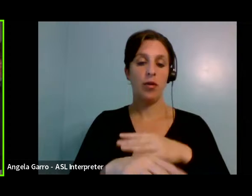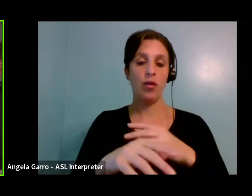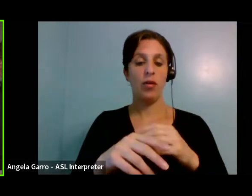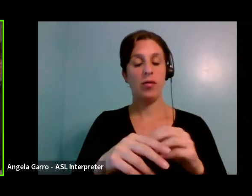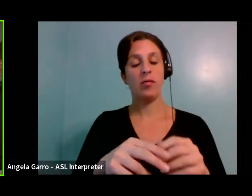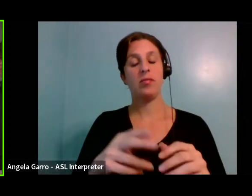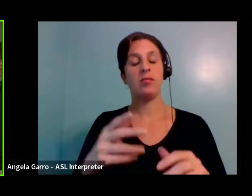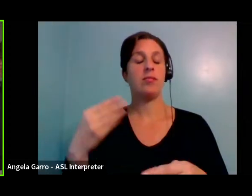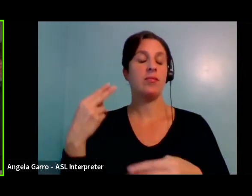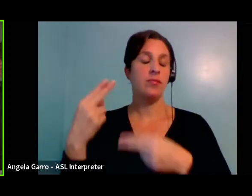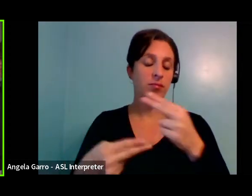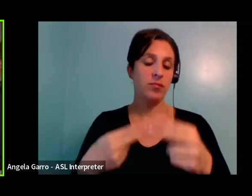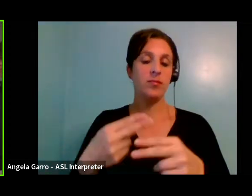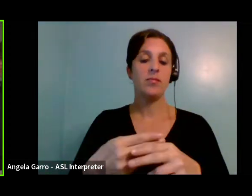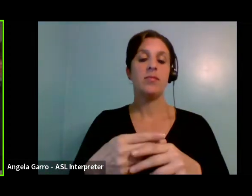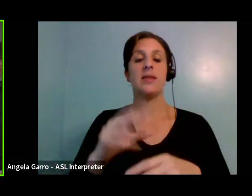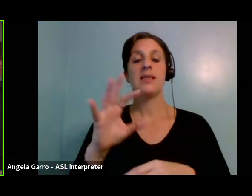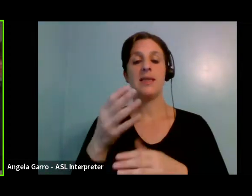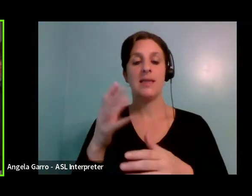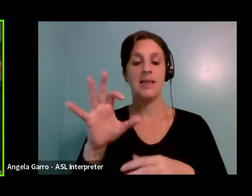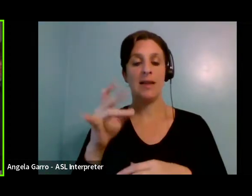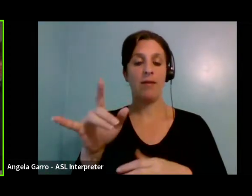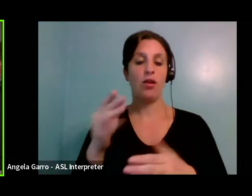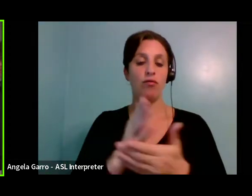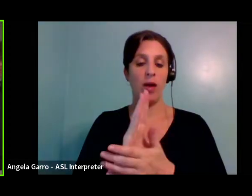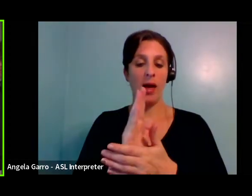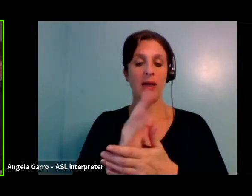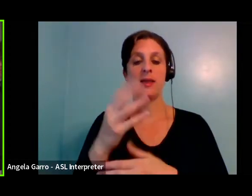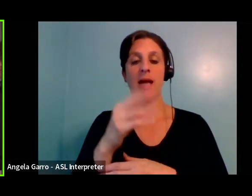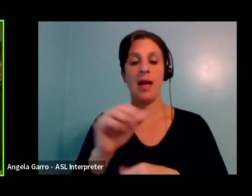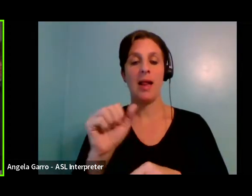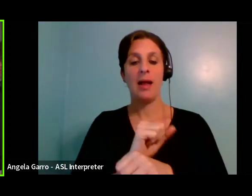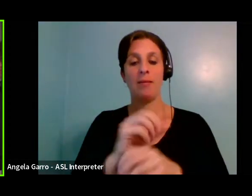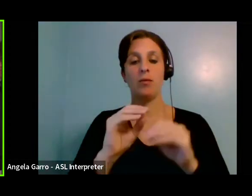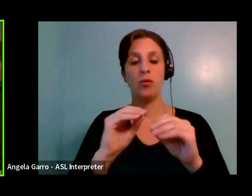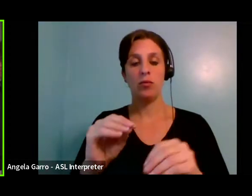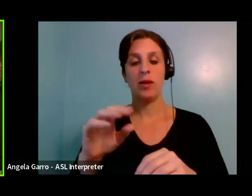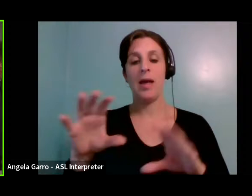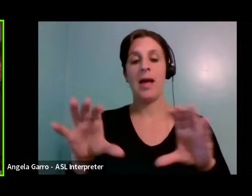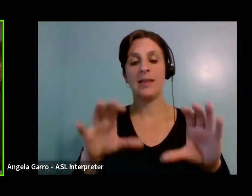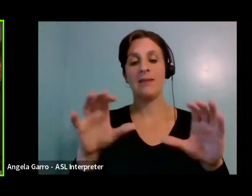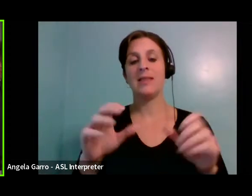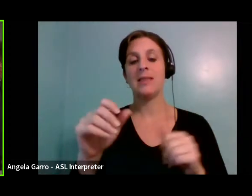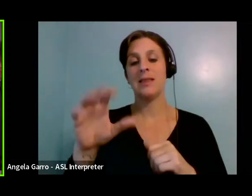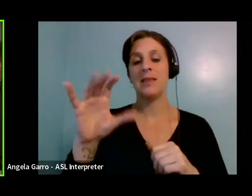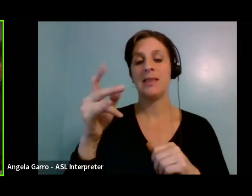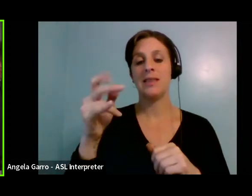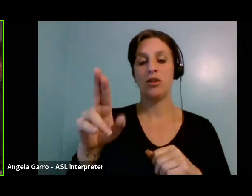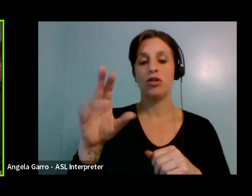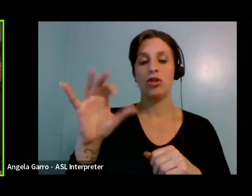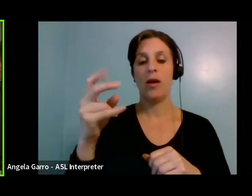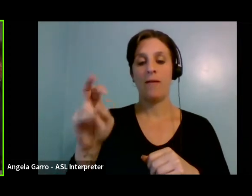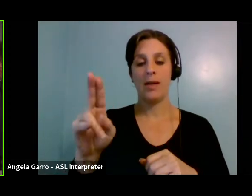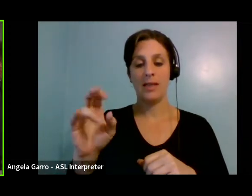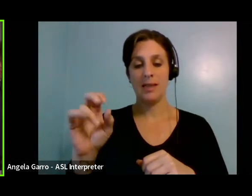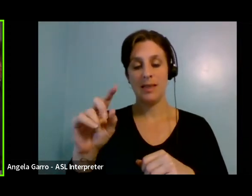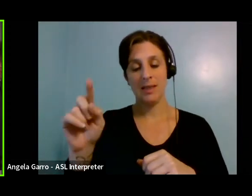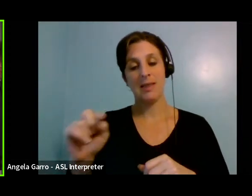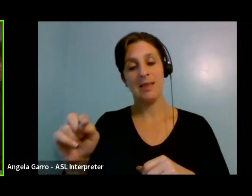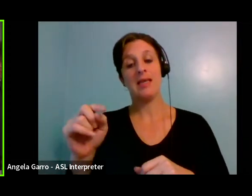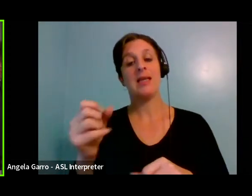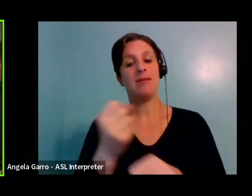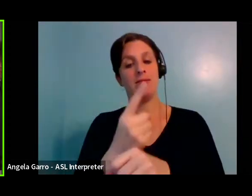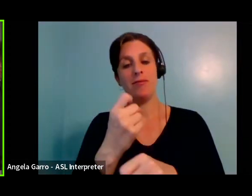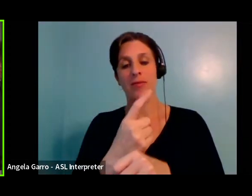the civil rights and labor movement activist Cesar Chavez on March 31st every year, and is observed to promote service to